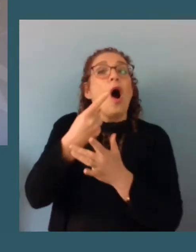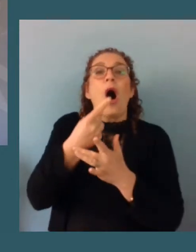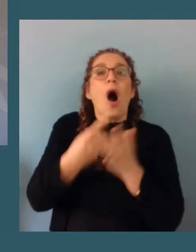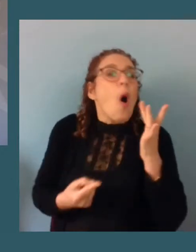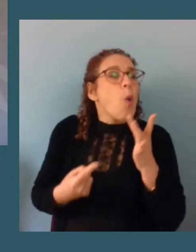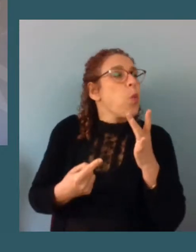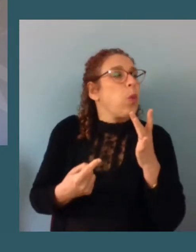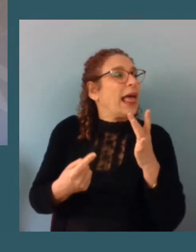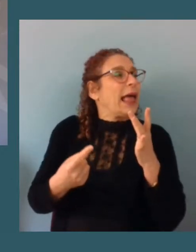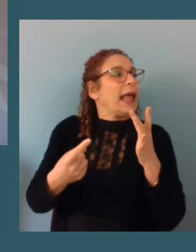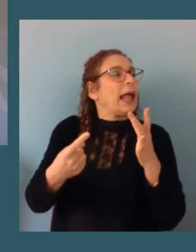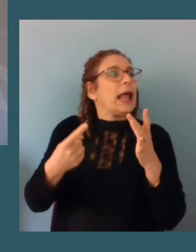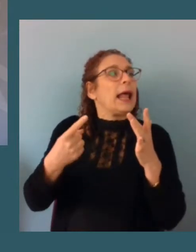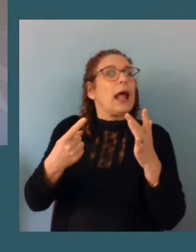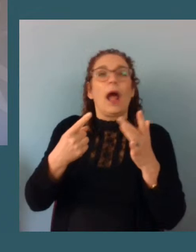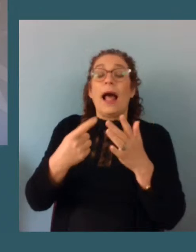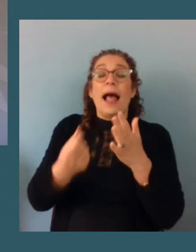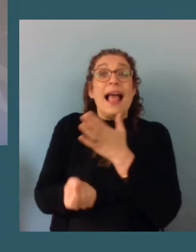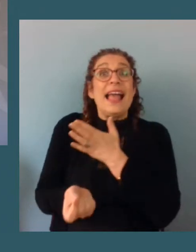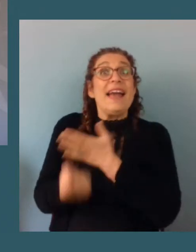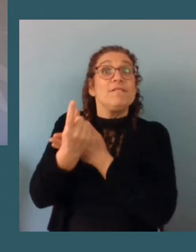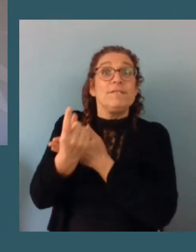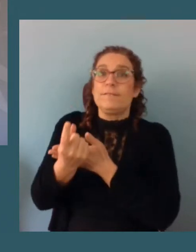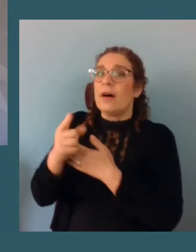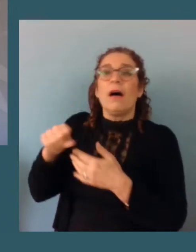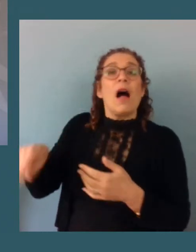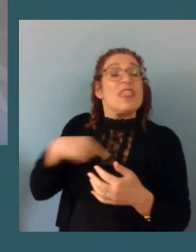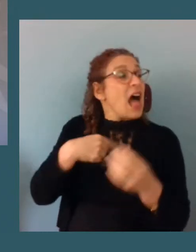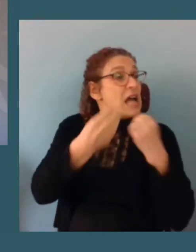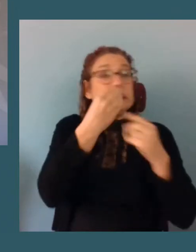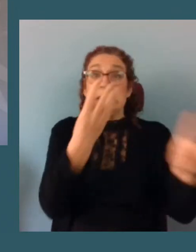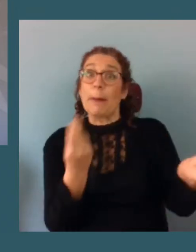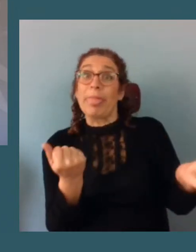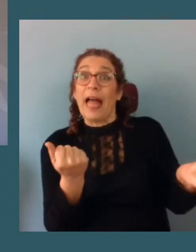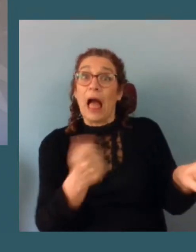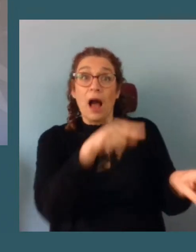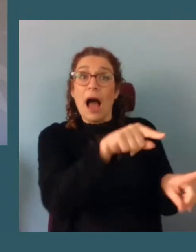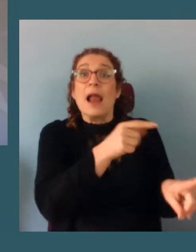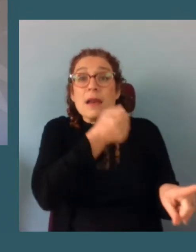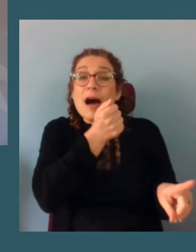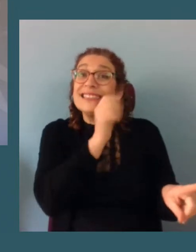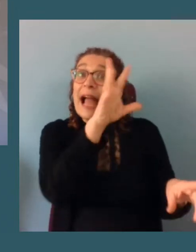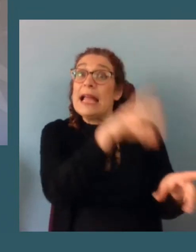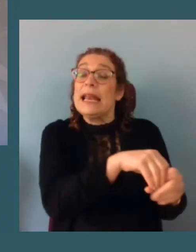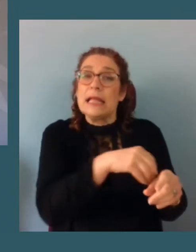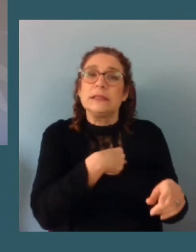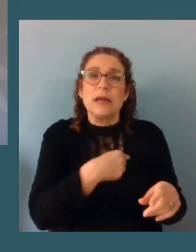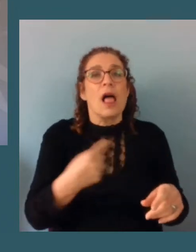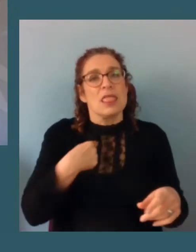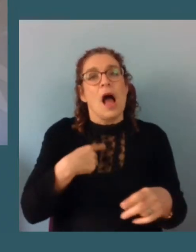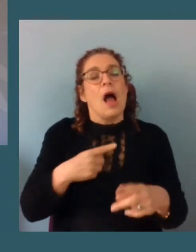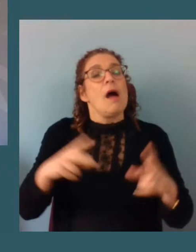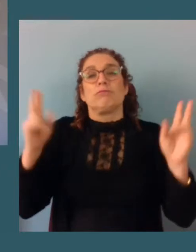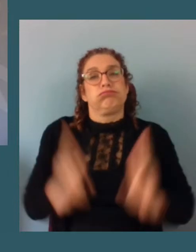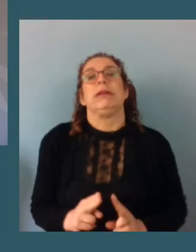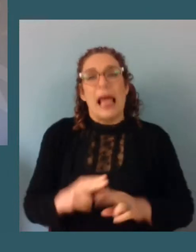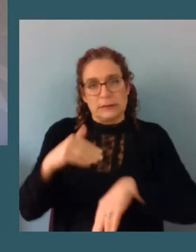the house. So the measure is a introduction of safety rather than